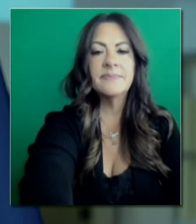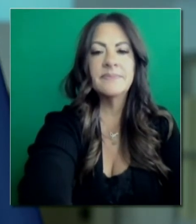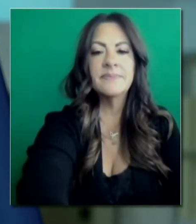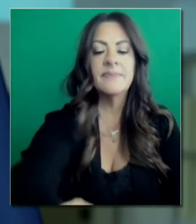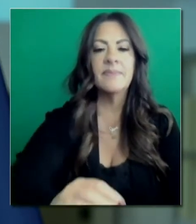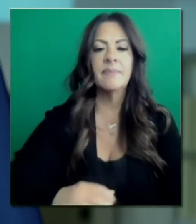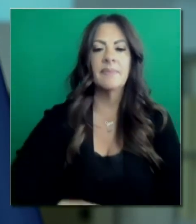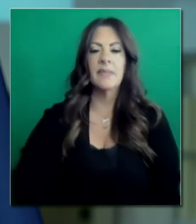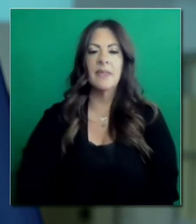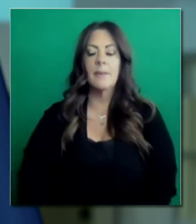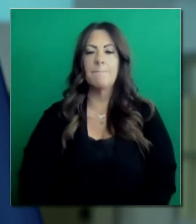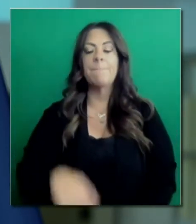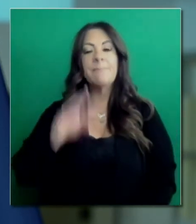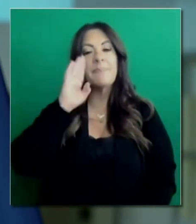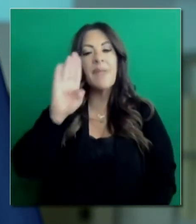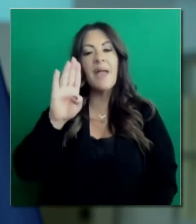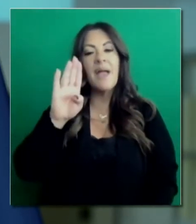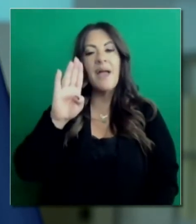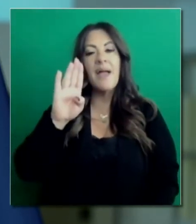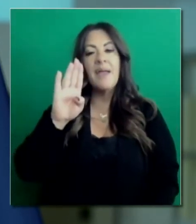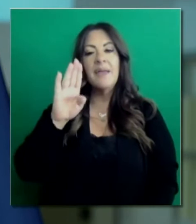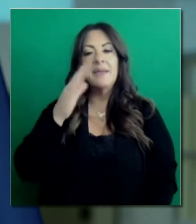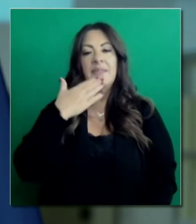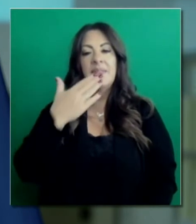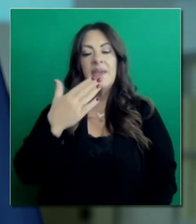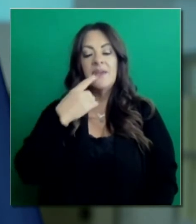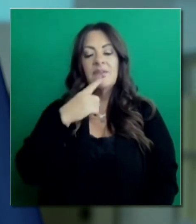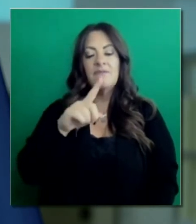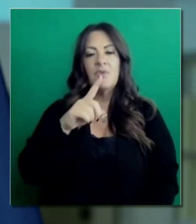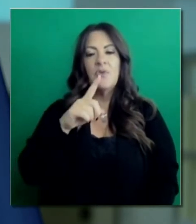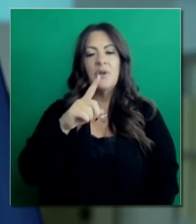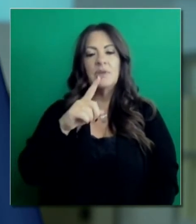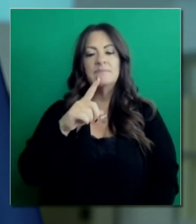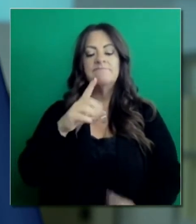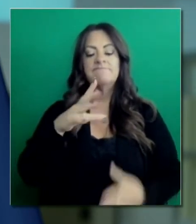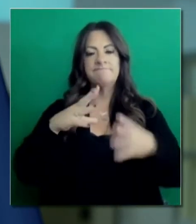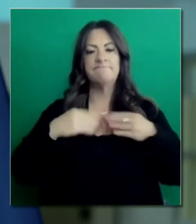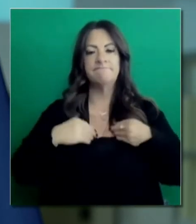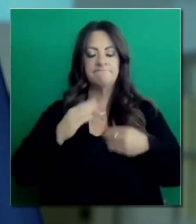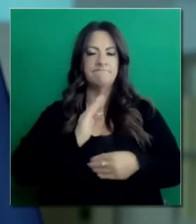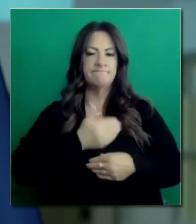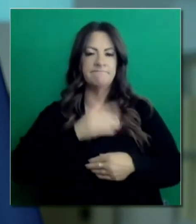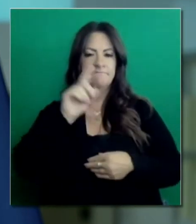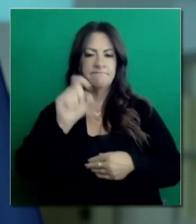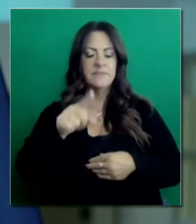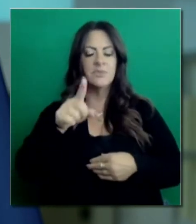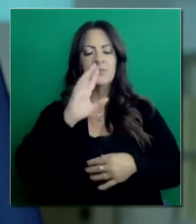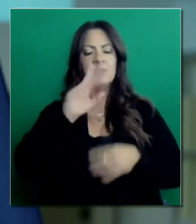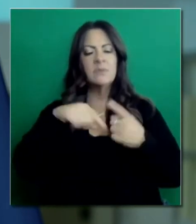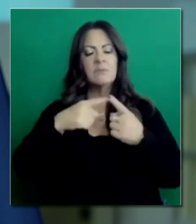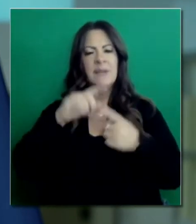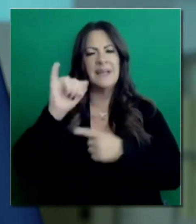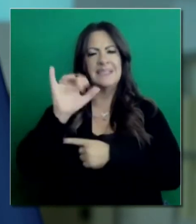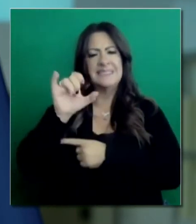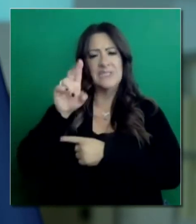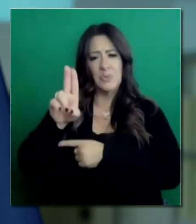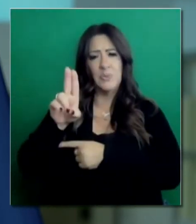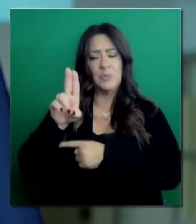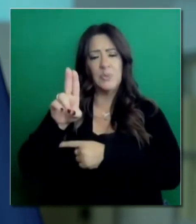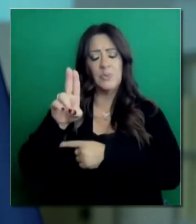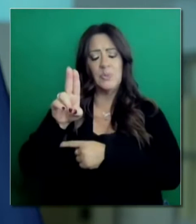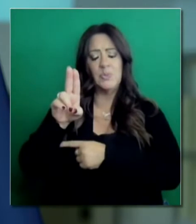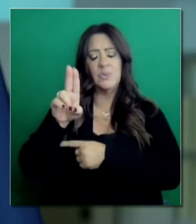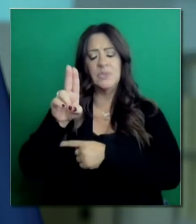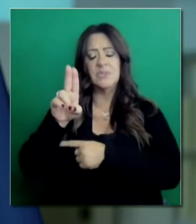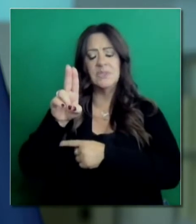Hi, Governor. Thanks for taking our questions. So you showed us the projected ICU capacity for February 21st. But